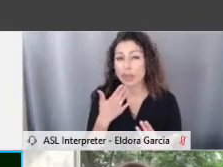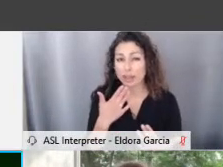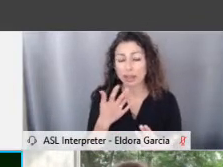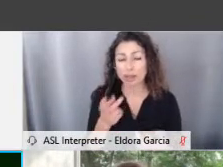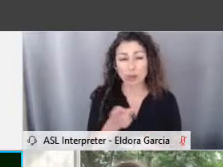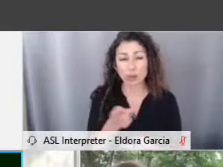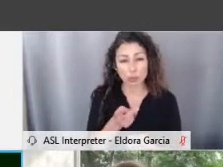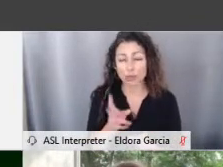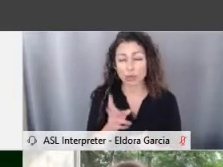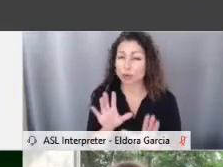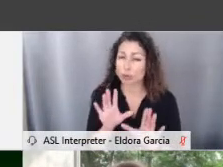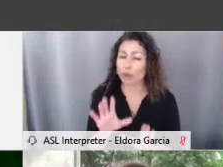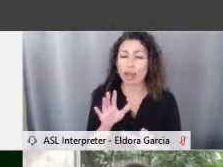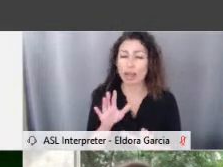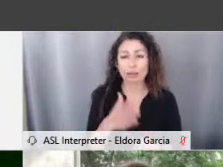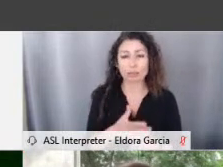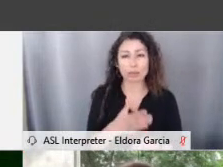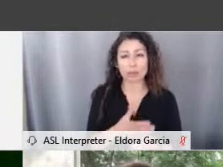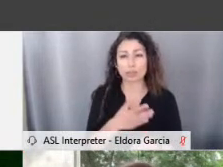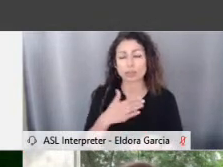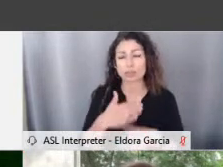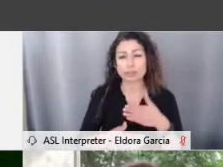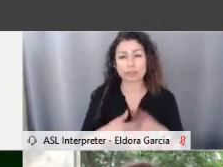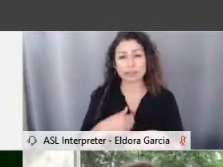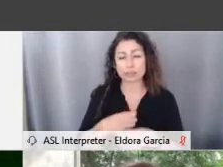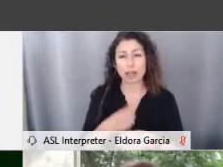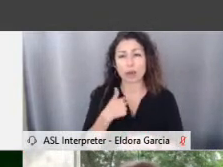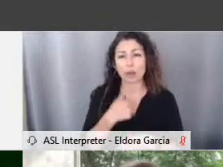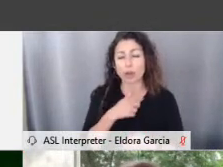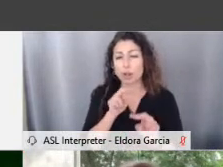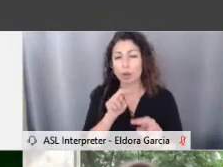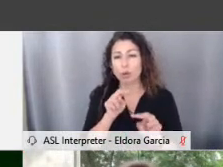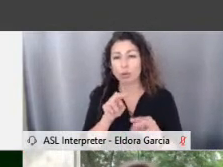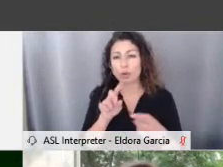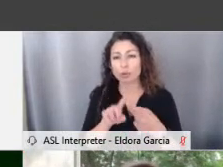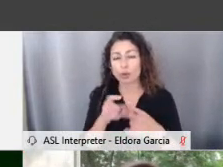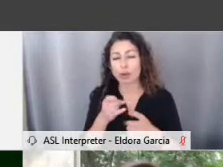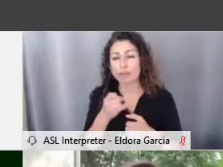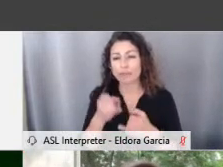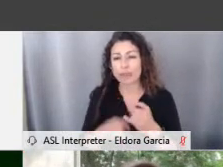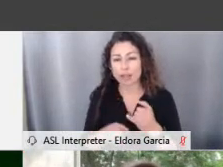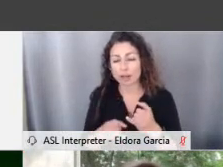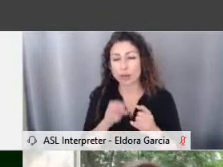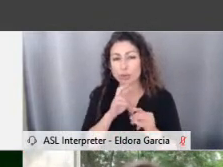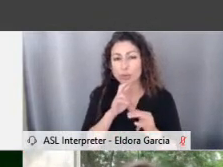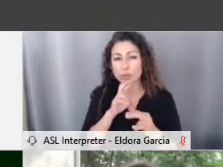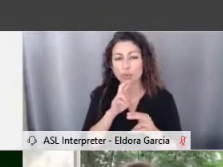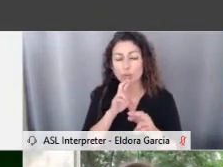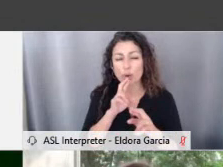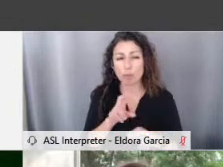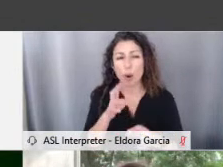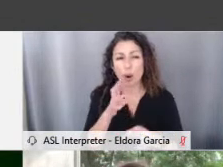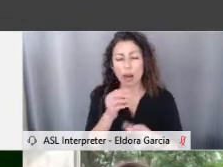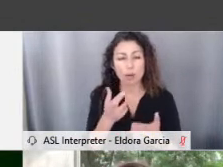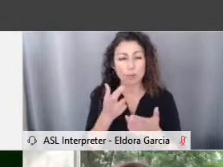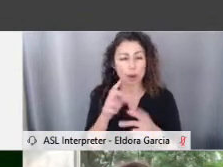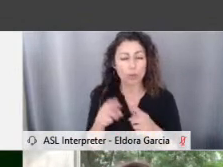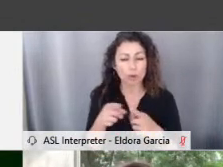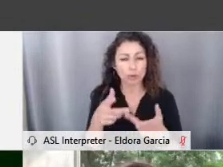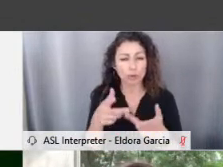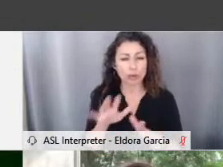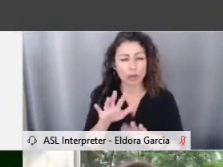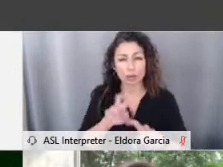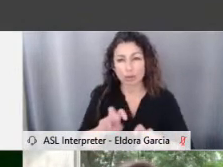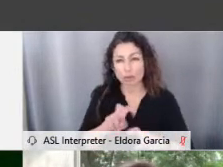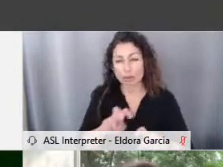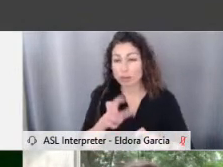Great progress being made. We look forward to a final report and recommendation when you've done further analysis. Abuko,